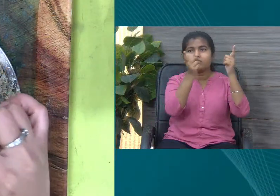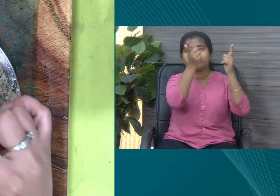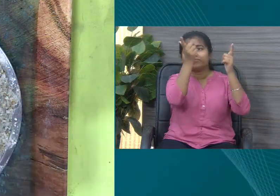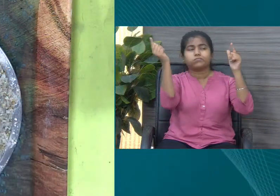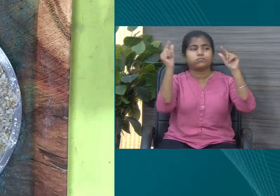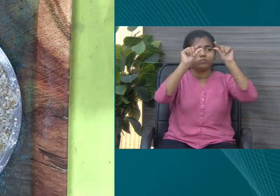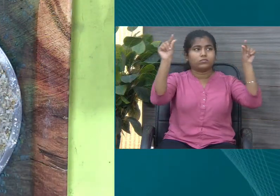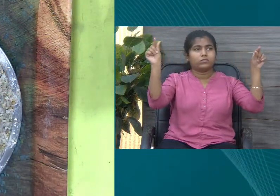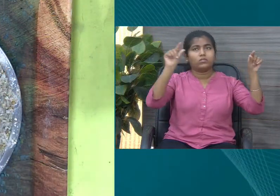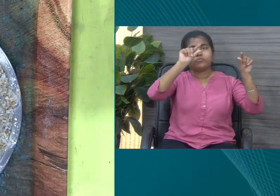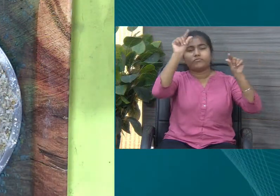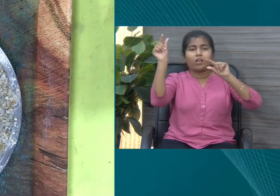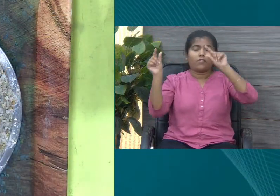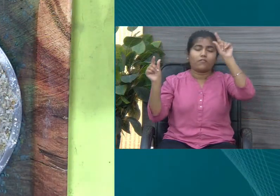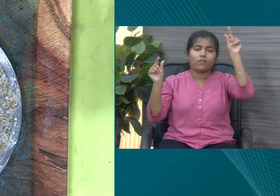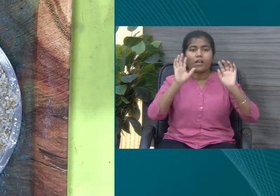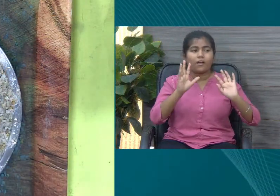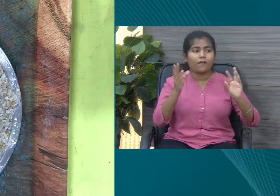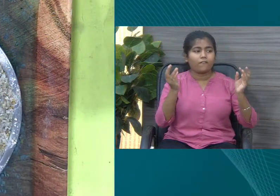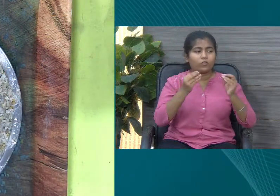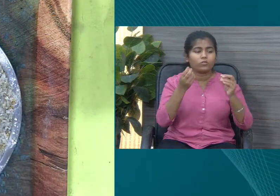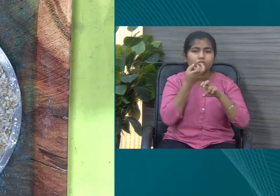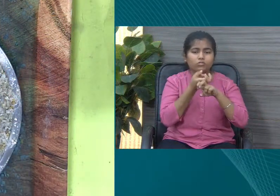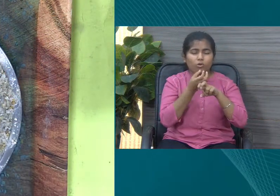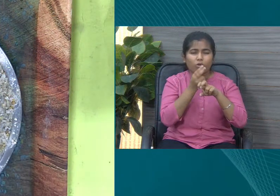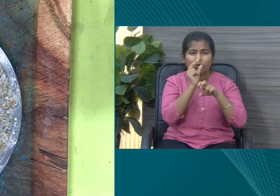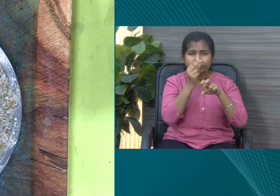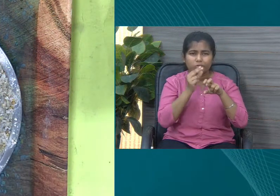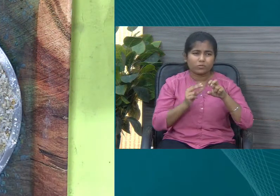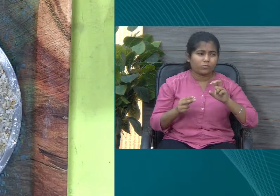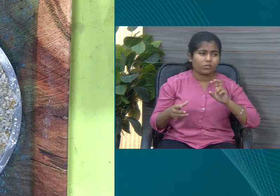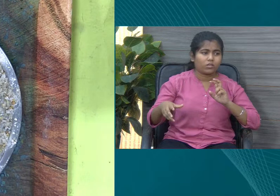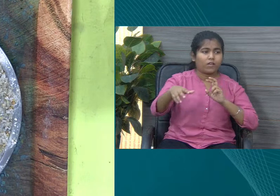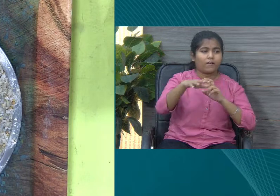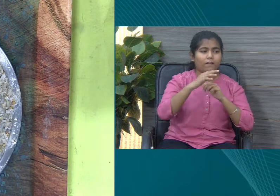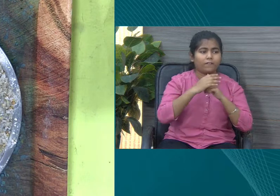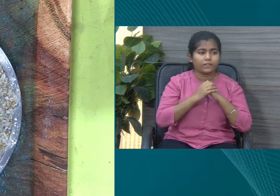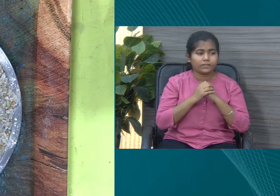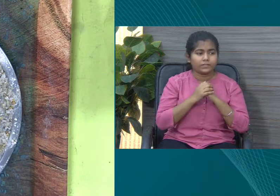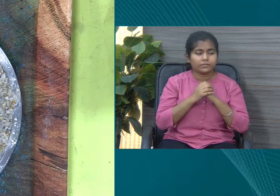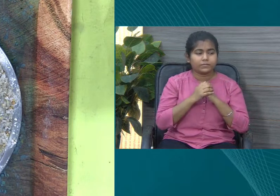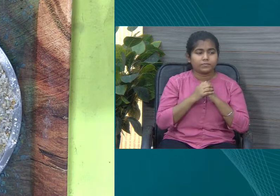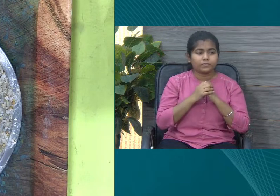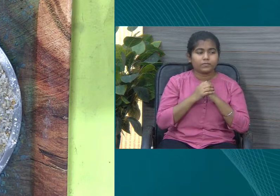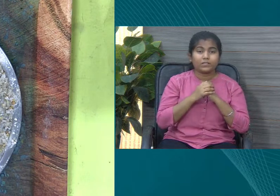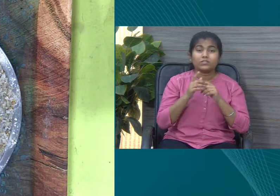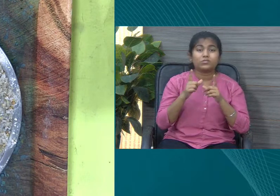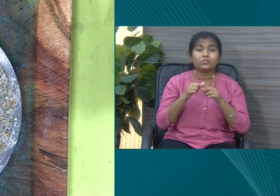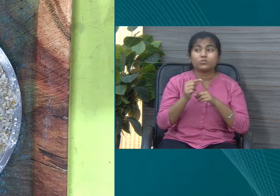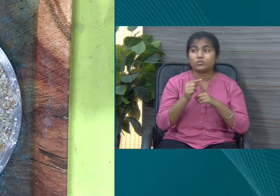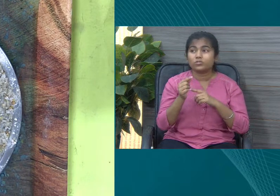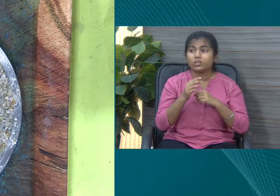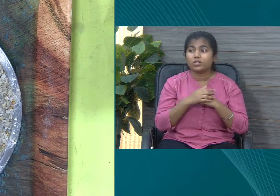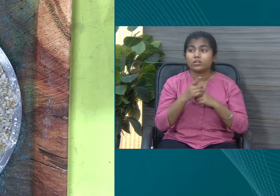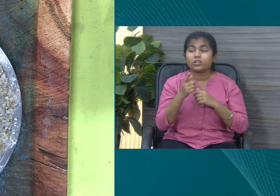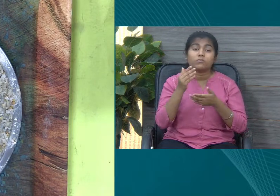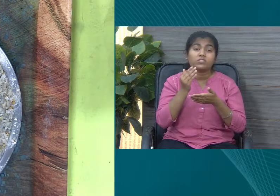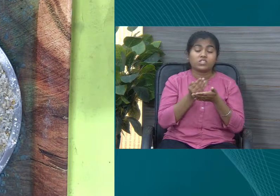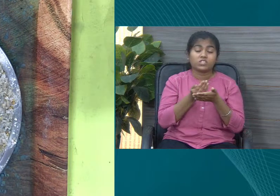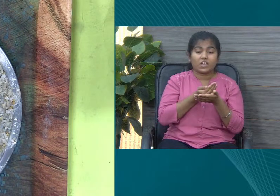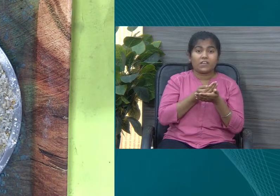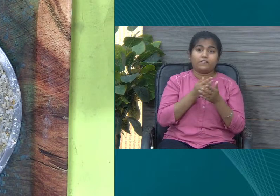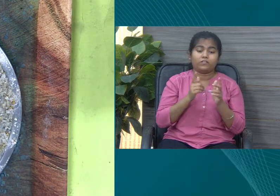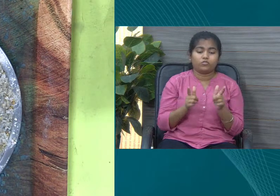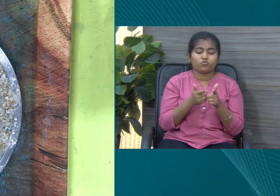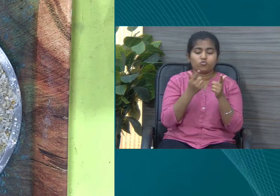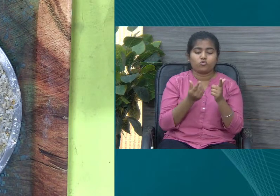had certain stones placed over here to block that, so that he can be safe over there. And you know, he used